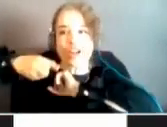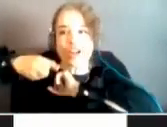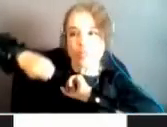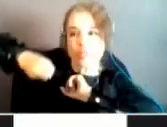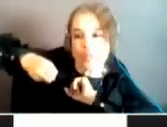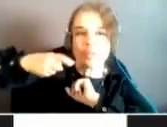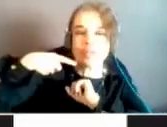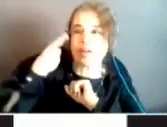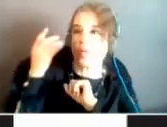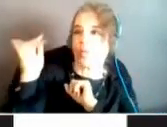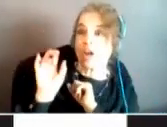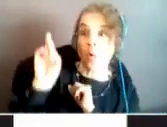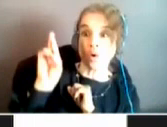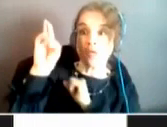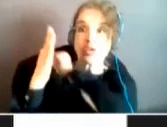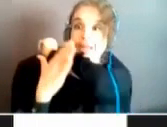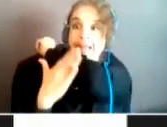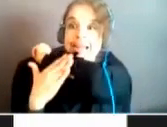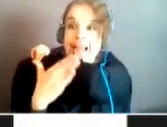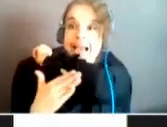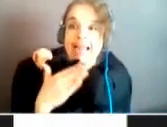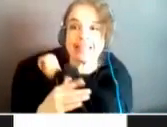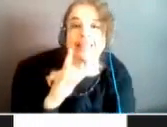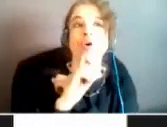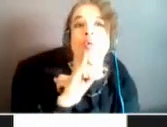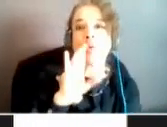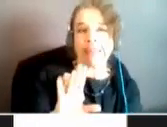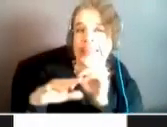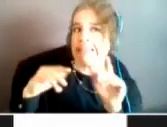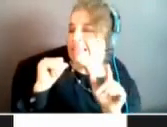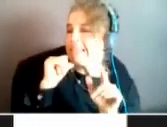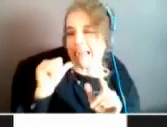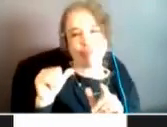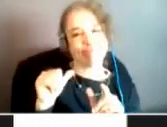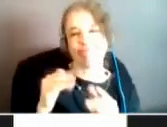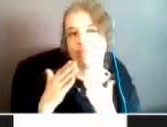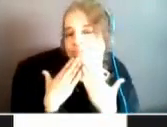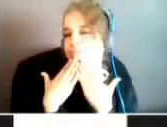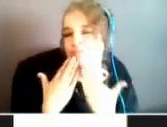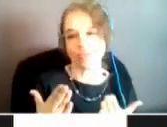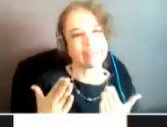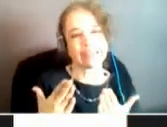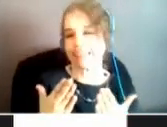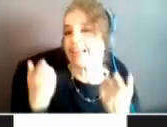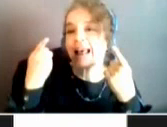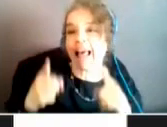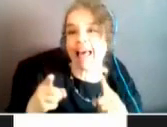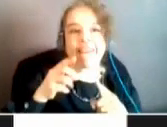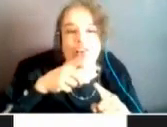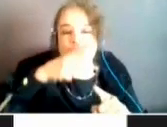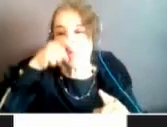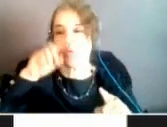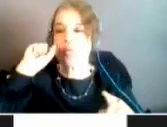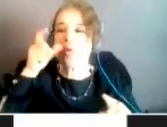like in Riverside County, but it's really disgraceful what's happening. And they target them because